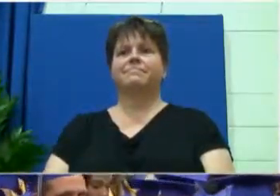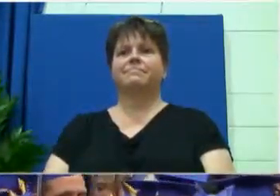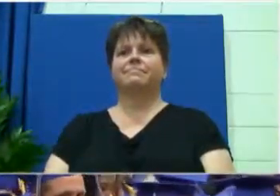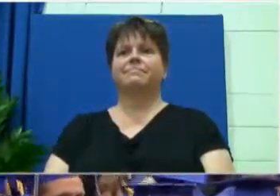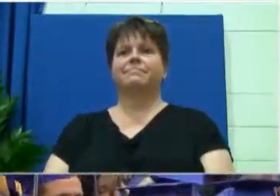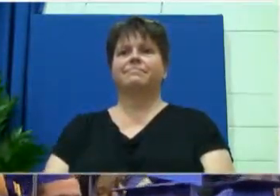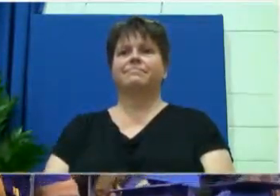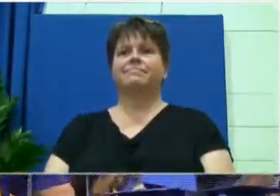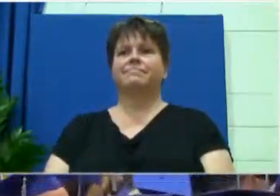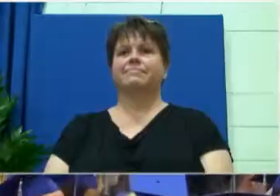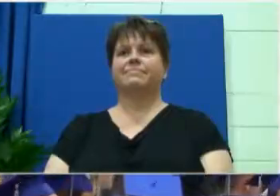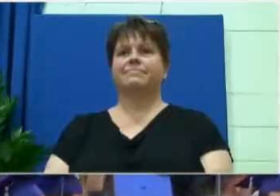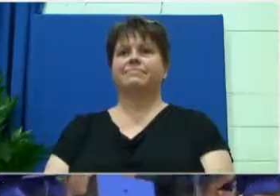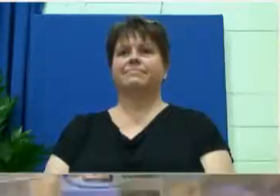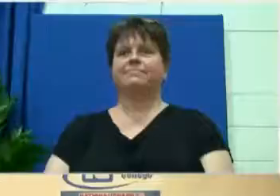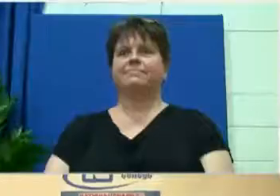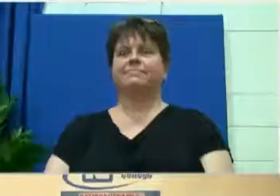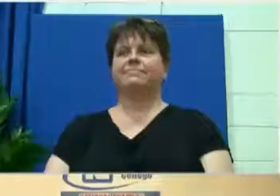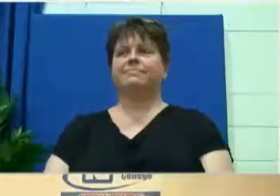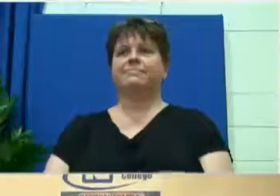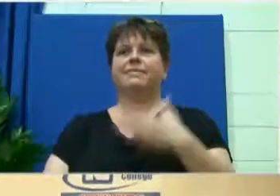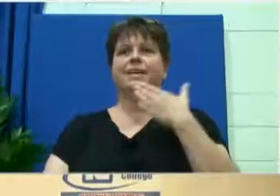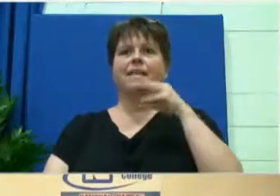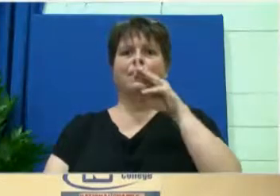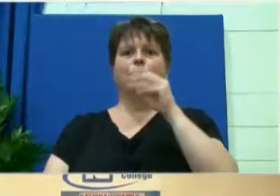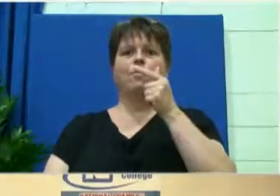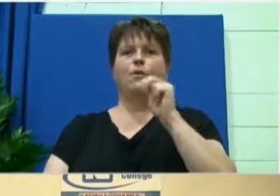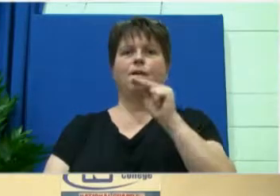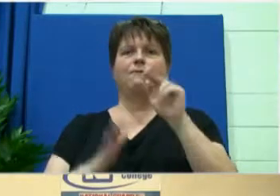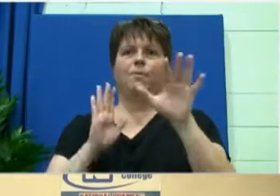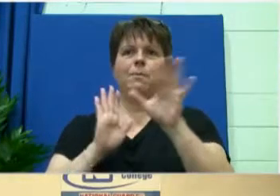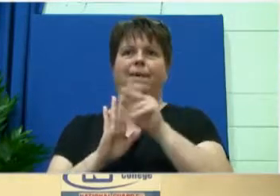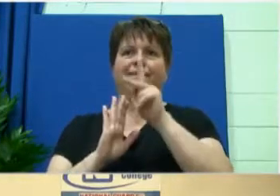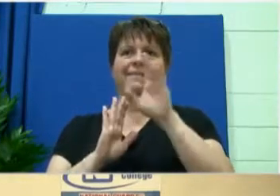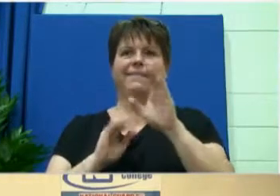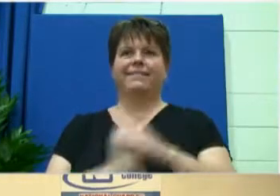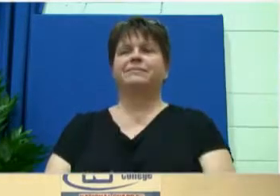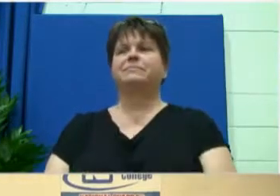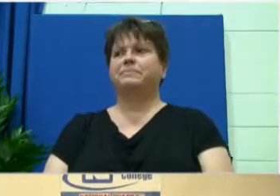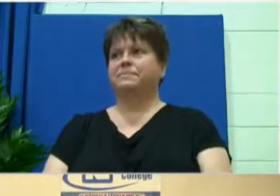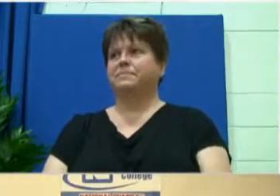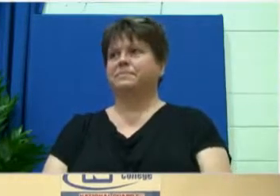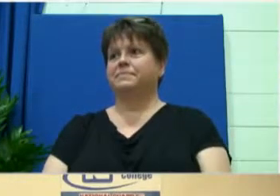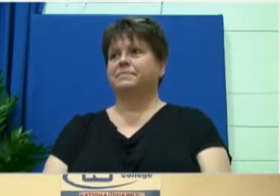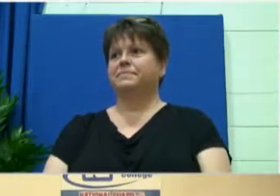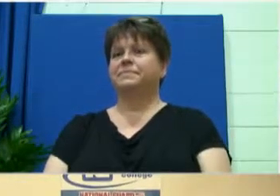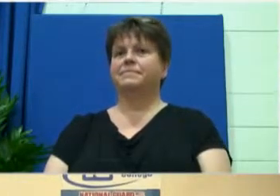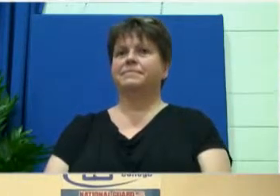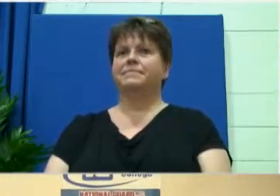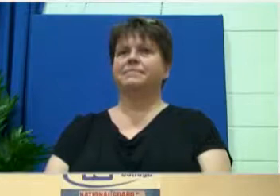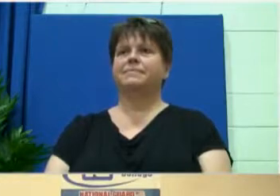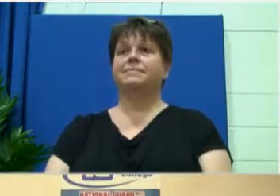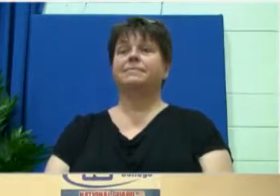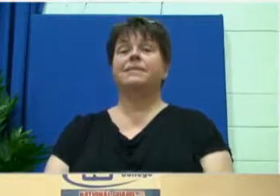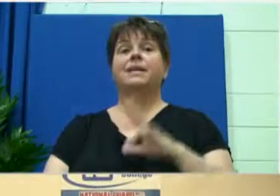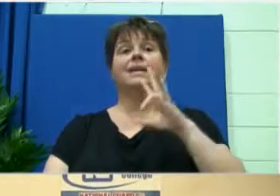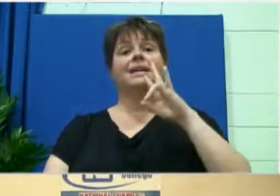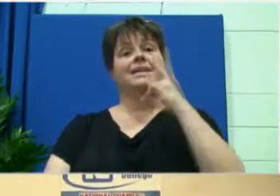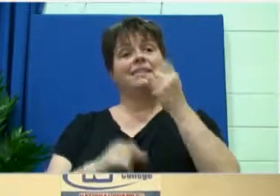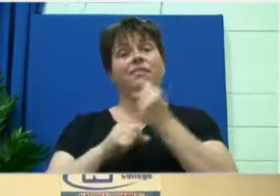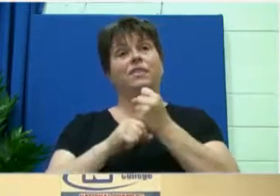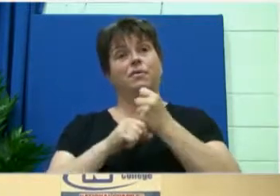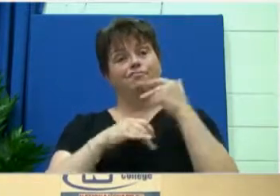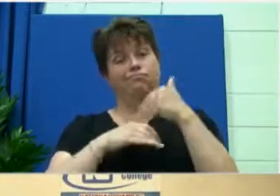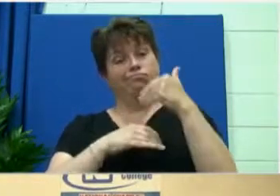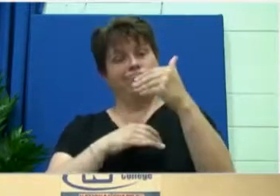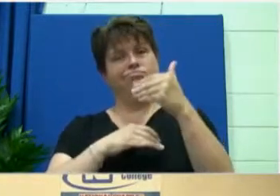Thank you, Morgan, for choosing Kaskaskia College. For the 7th year in a row,